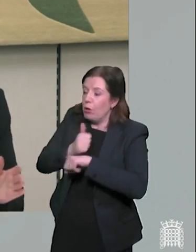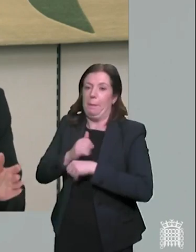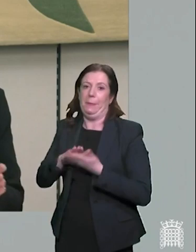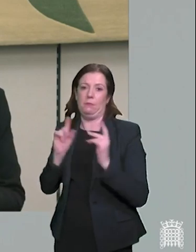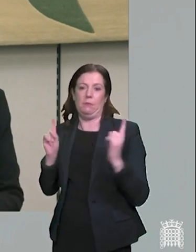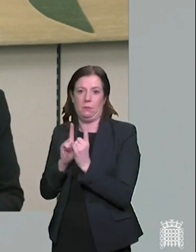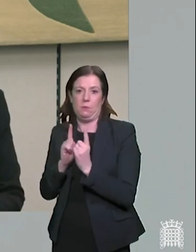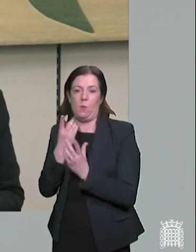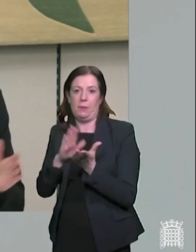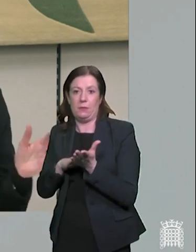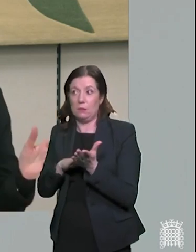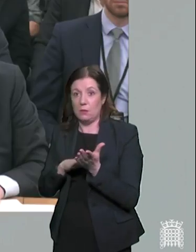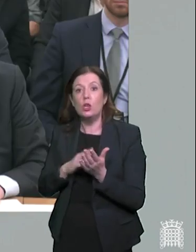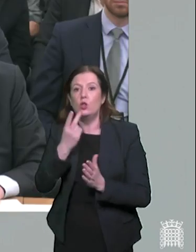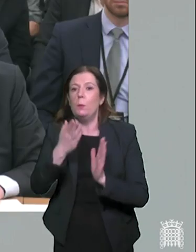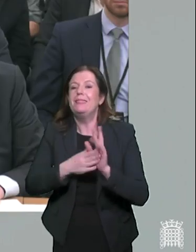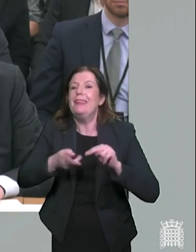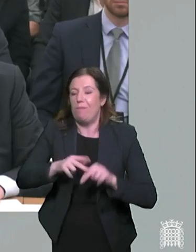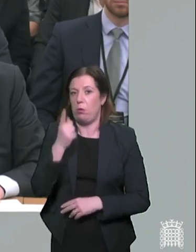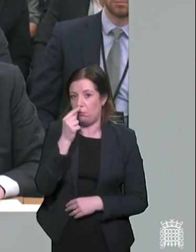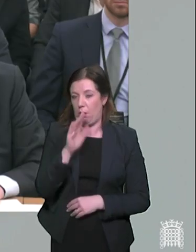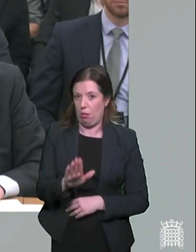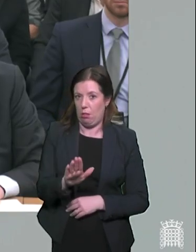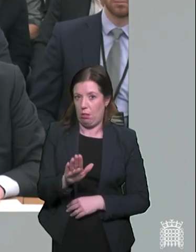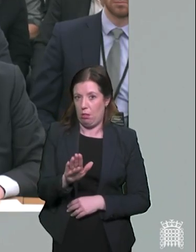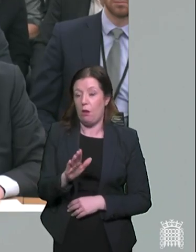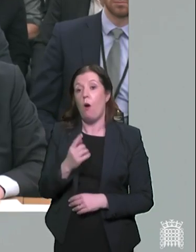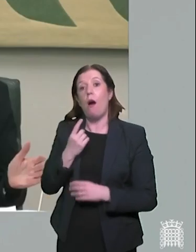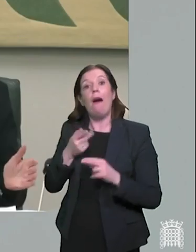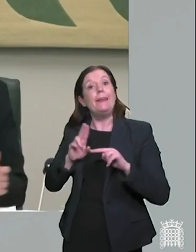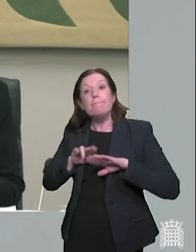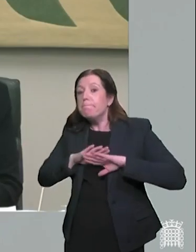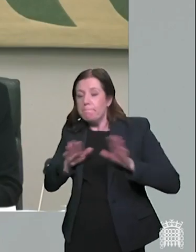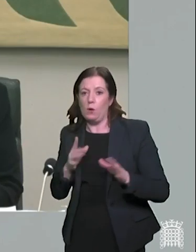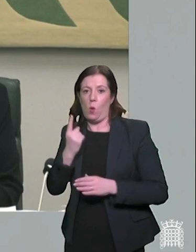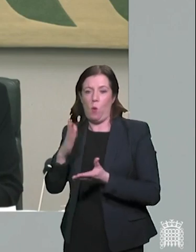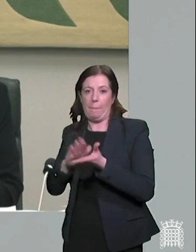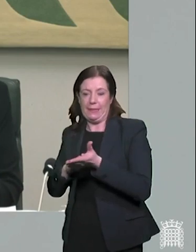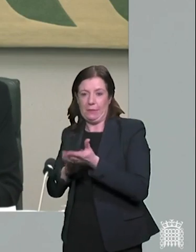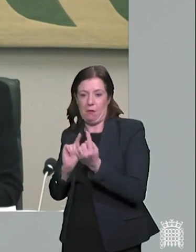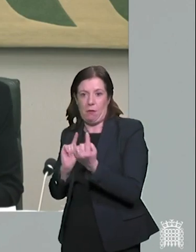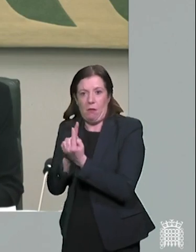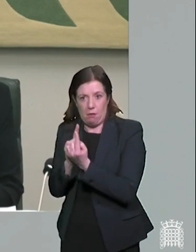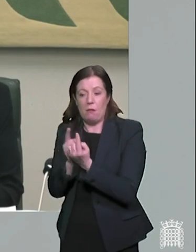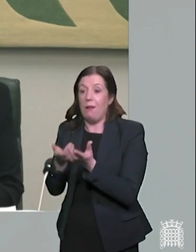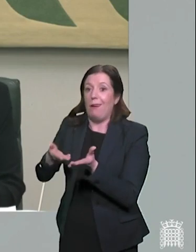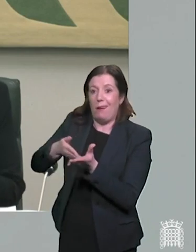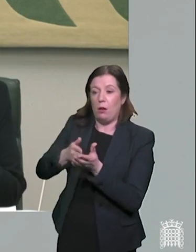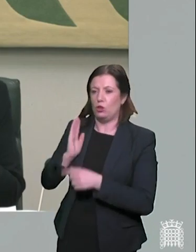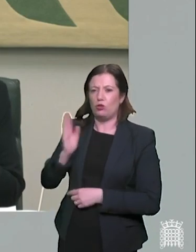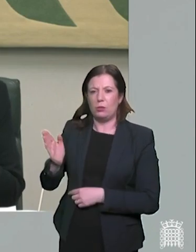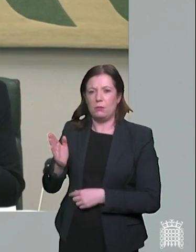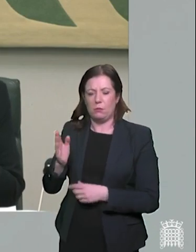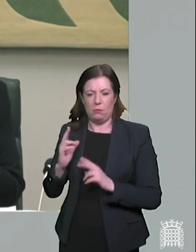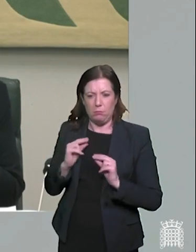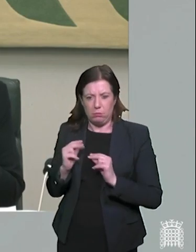2 metres. 2 metres where possible. 2 metres or 1 metre with mitigations, which is screens. It doesn't say 1 metre